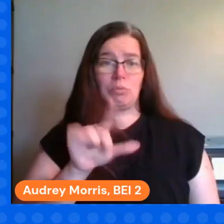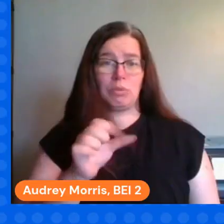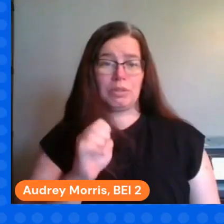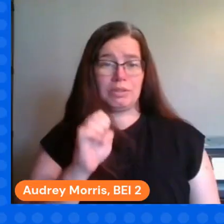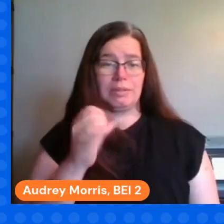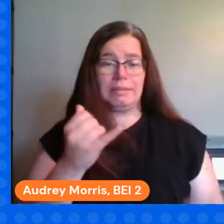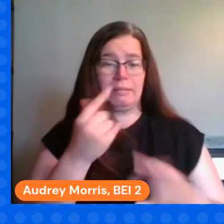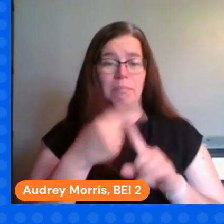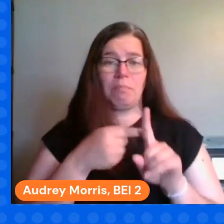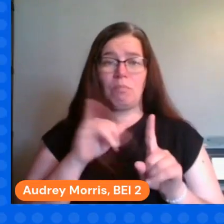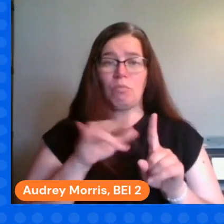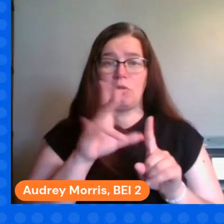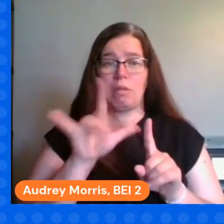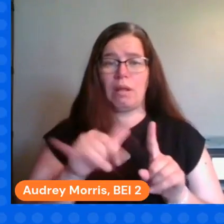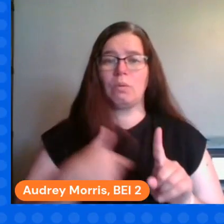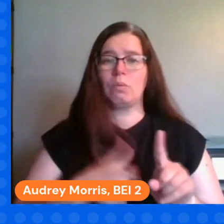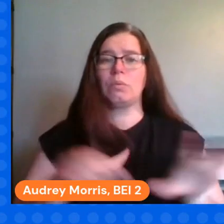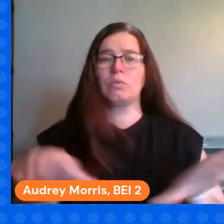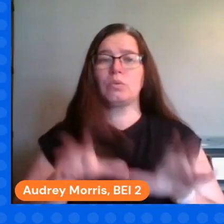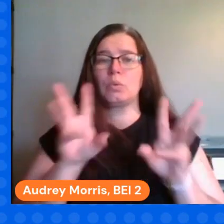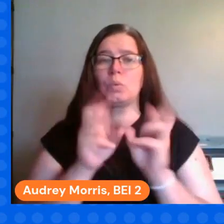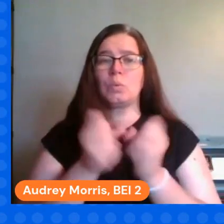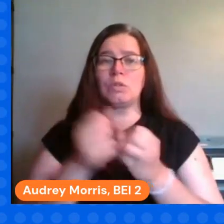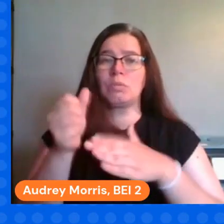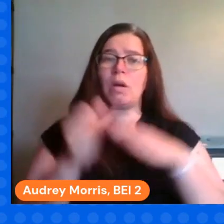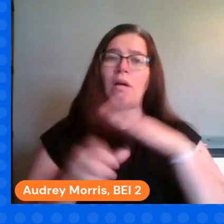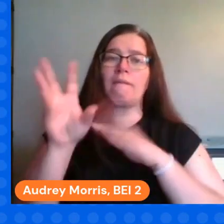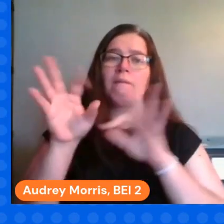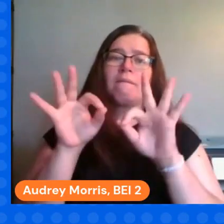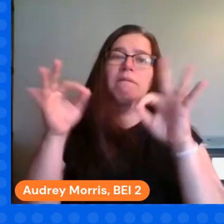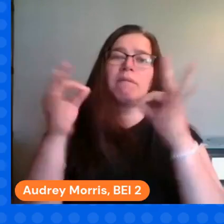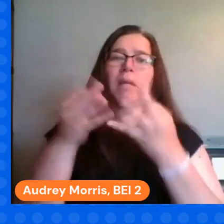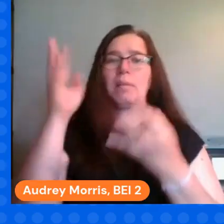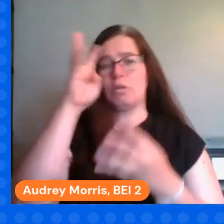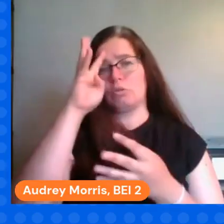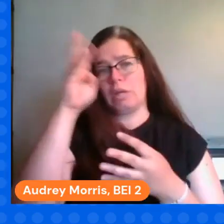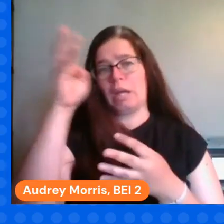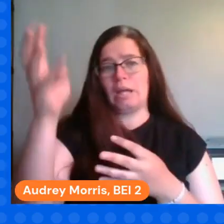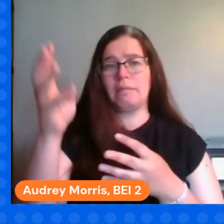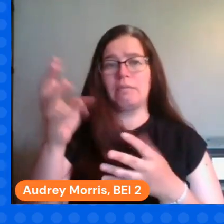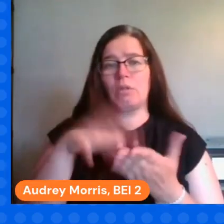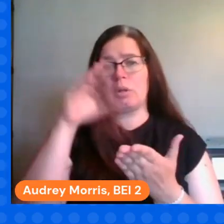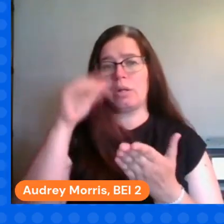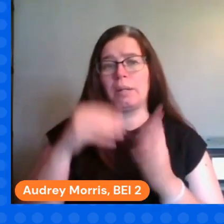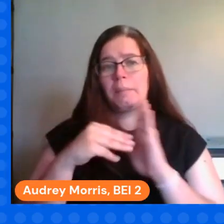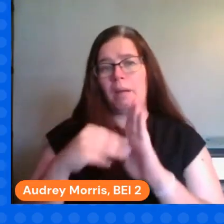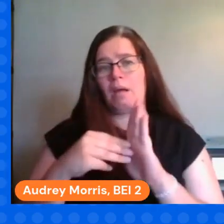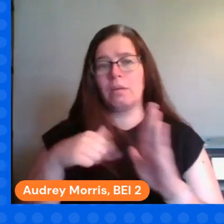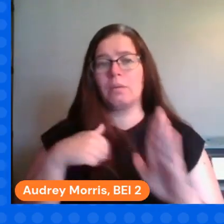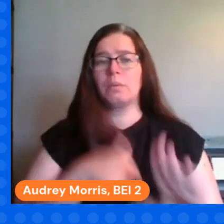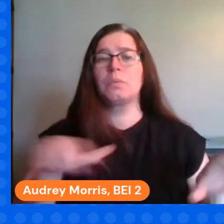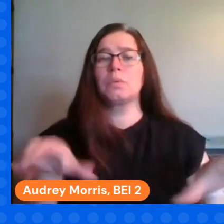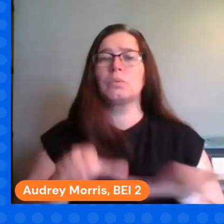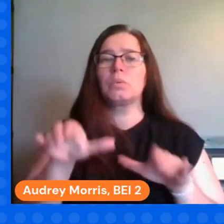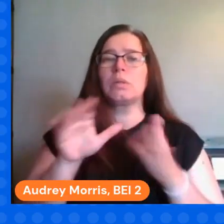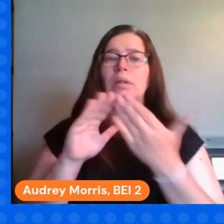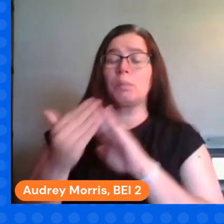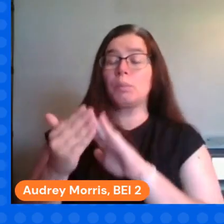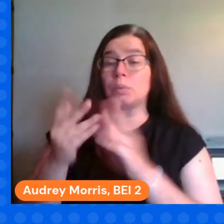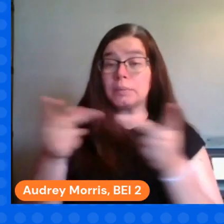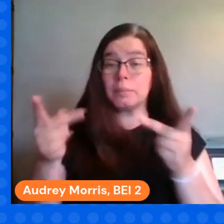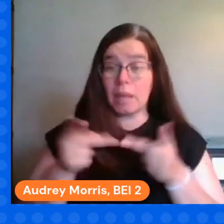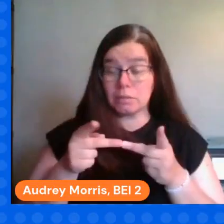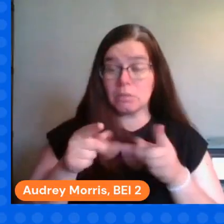workshops under the family creative learning model. We'll be doing them in the community space in some